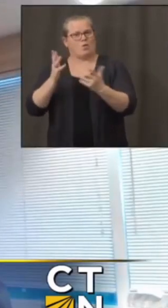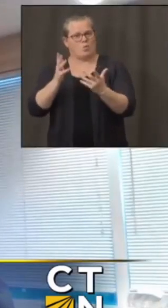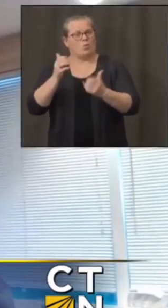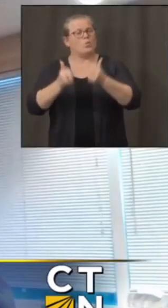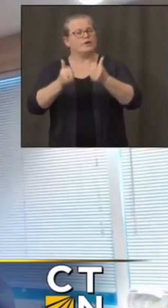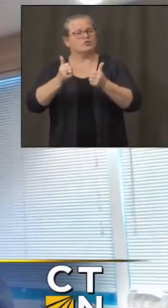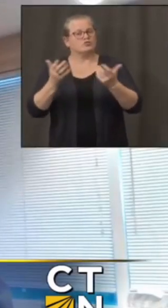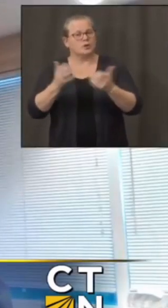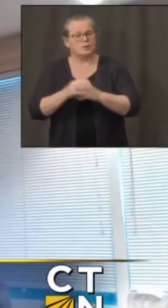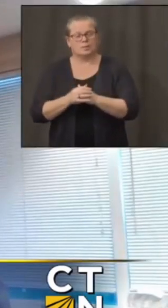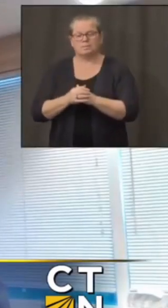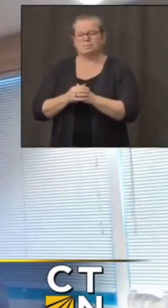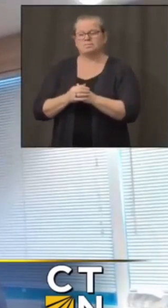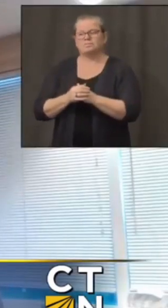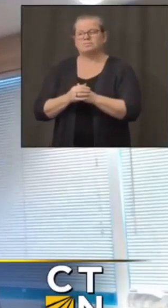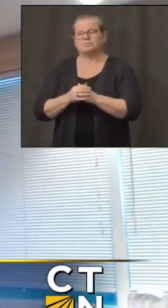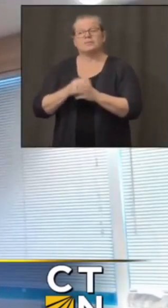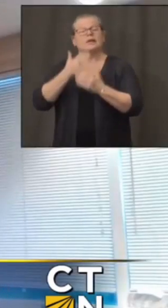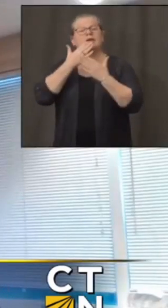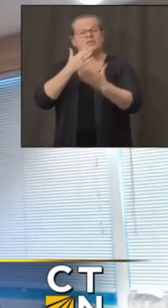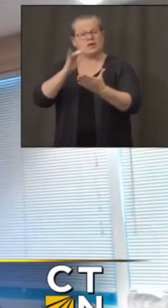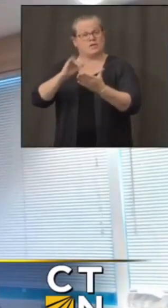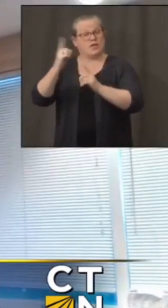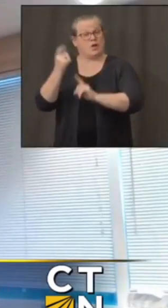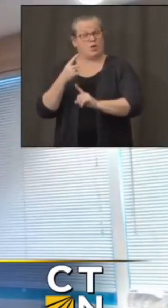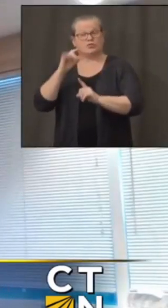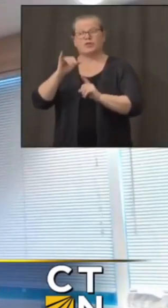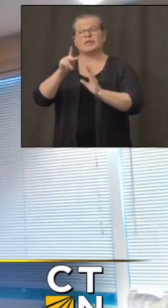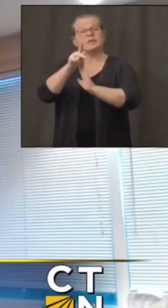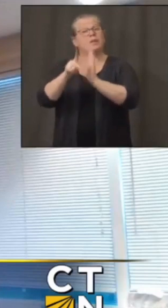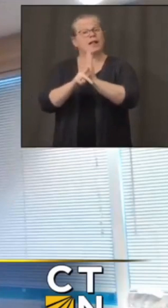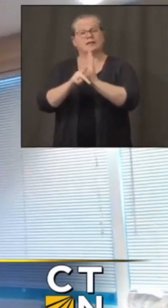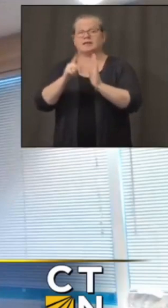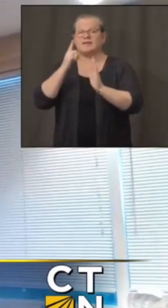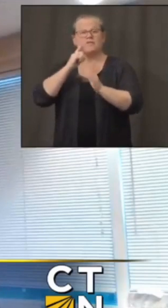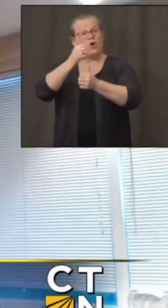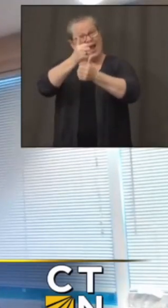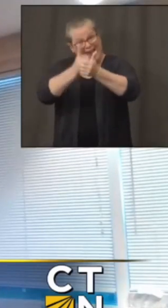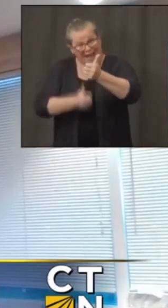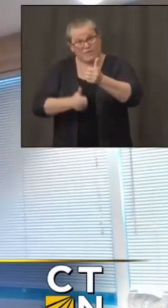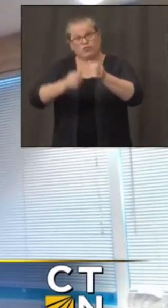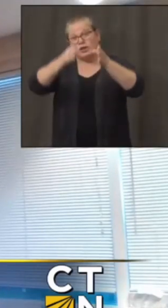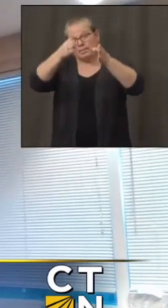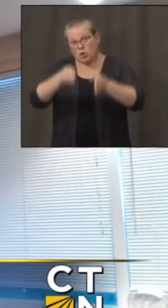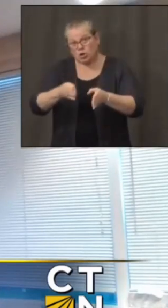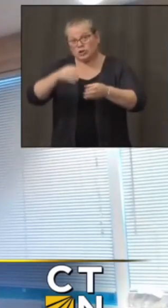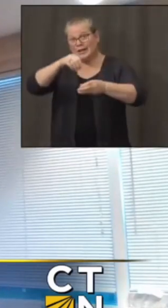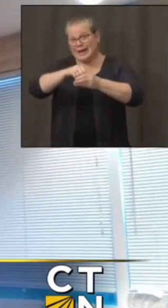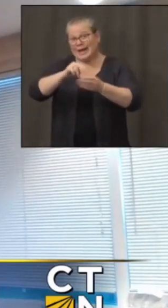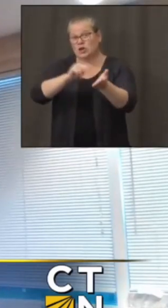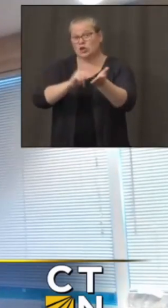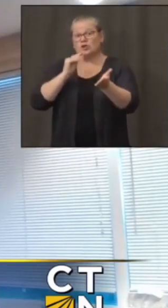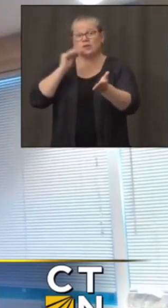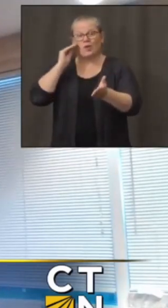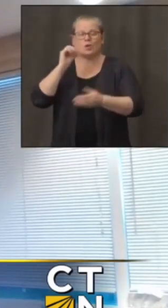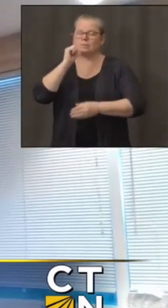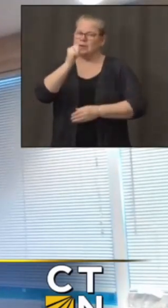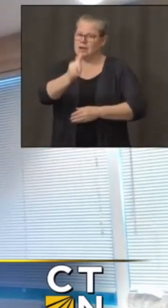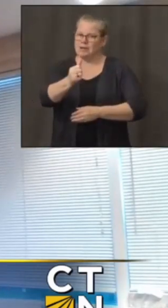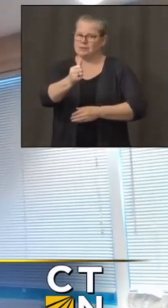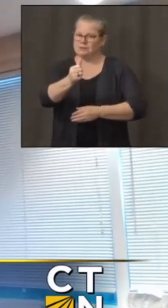policy that is not for every resident of the nursing facility. But it